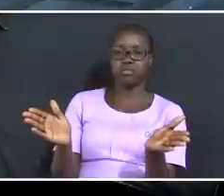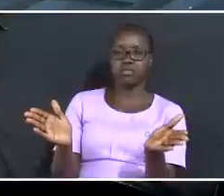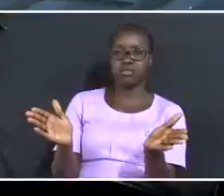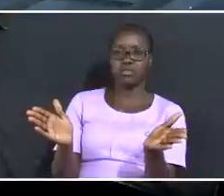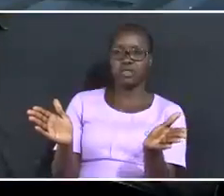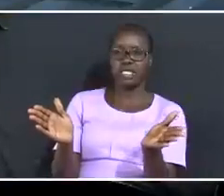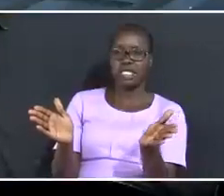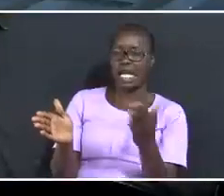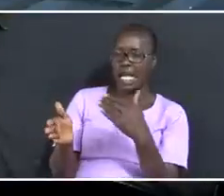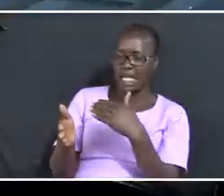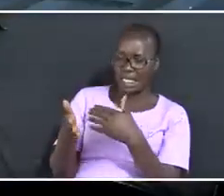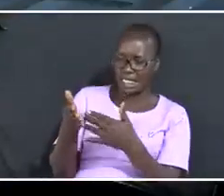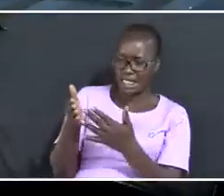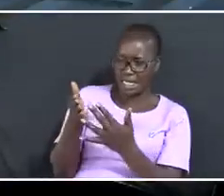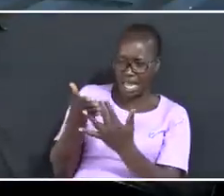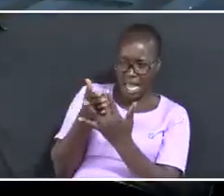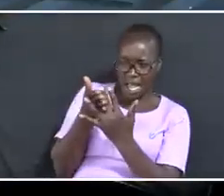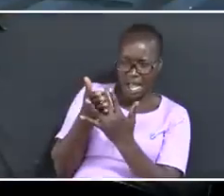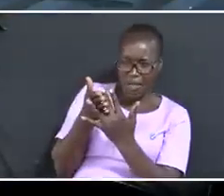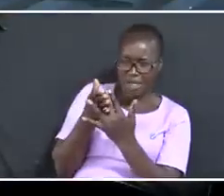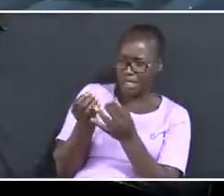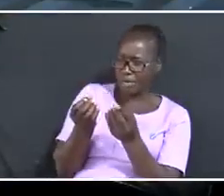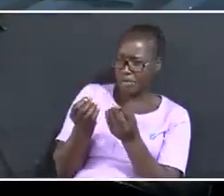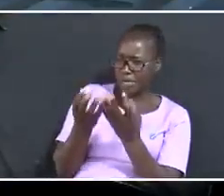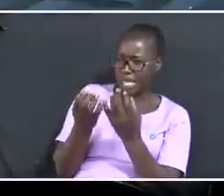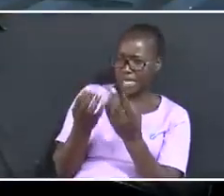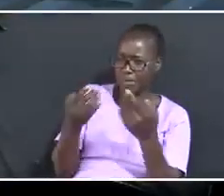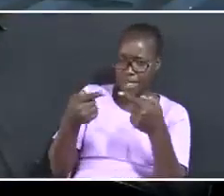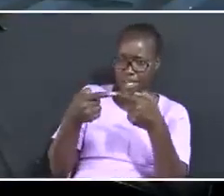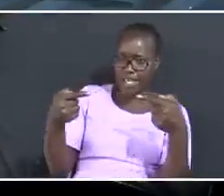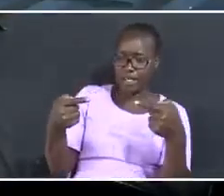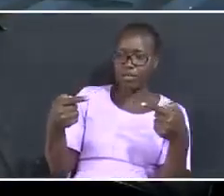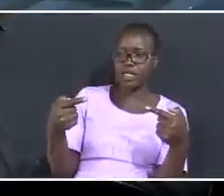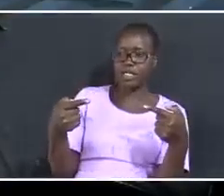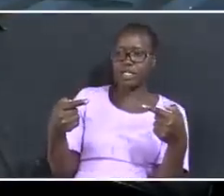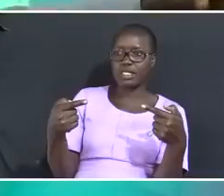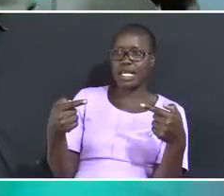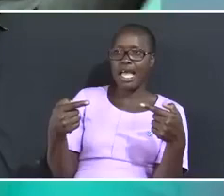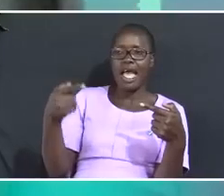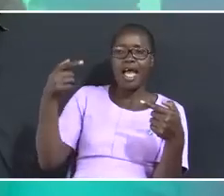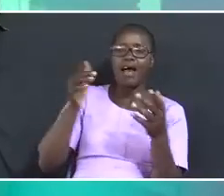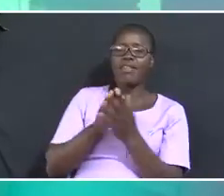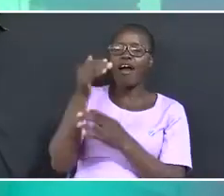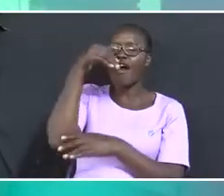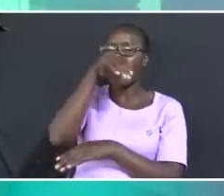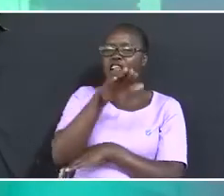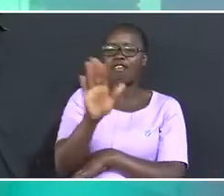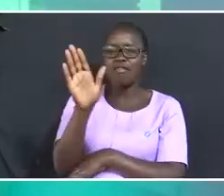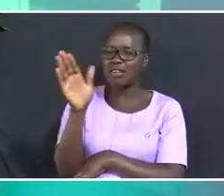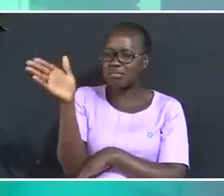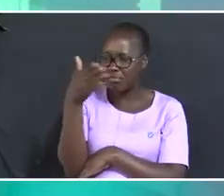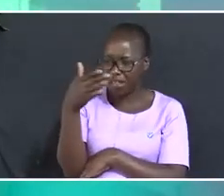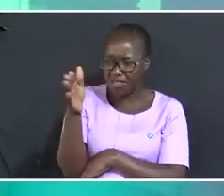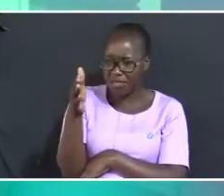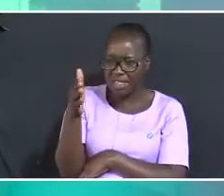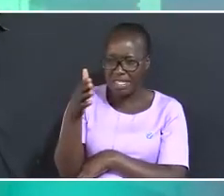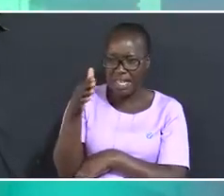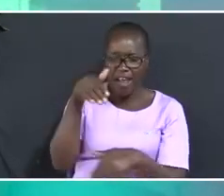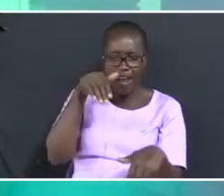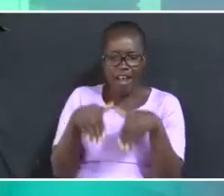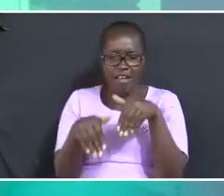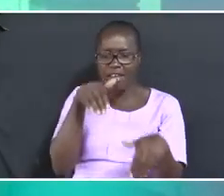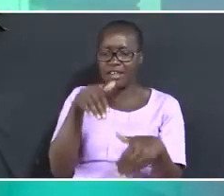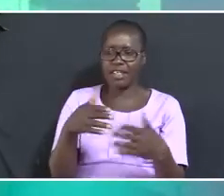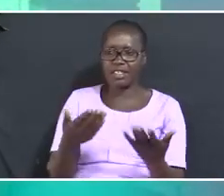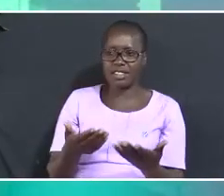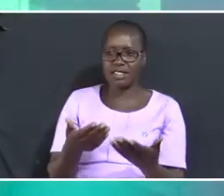amidst many, many enemies, elephants, hyenas, and I don't know